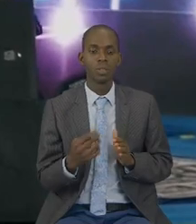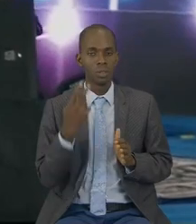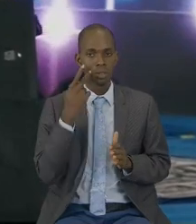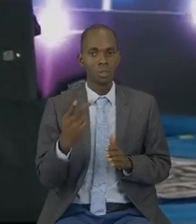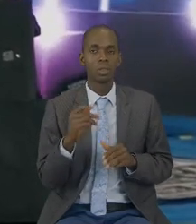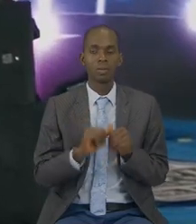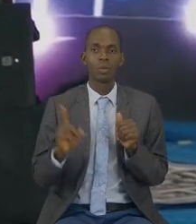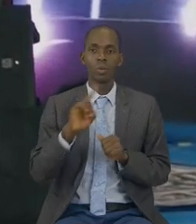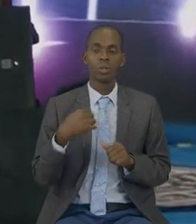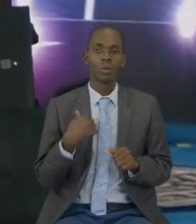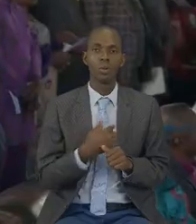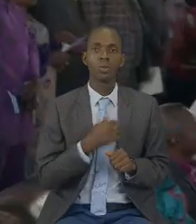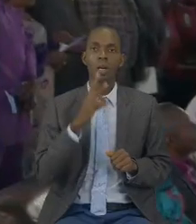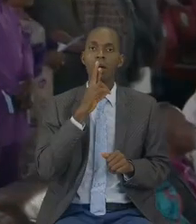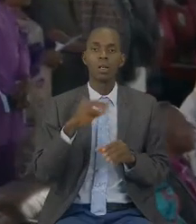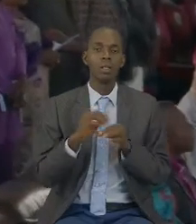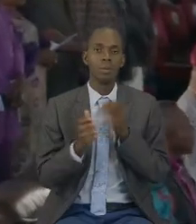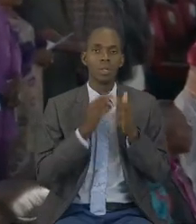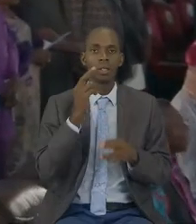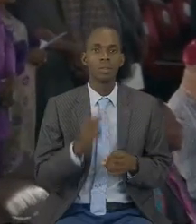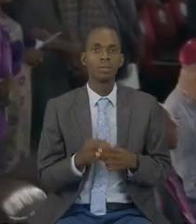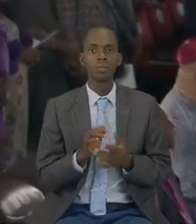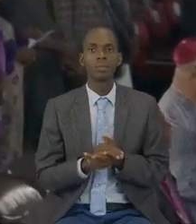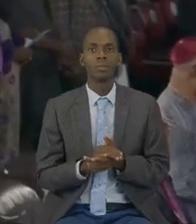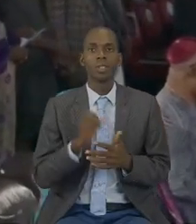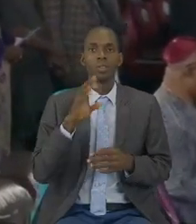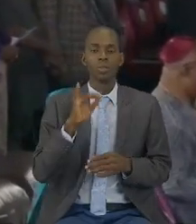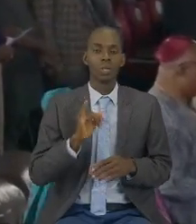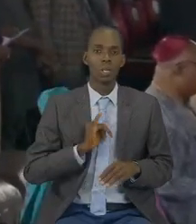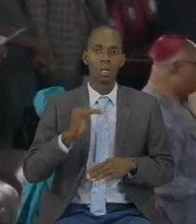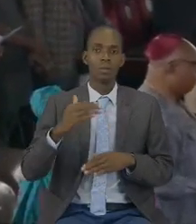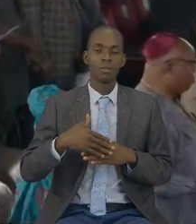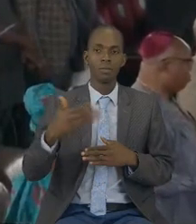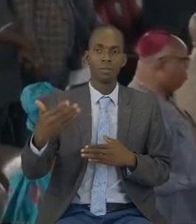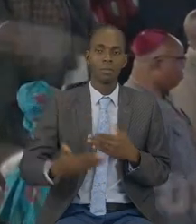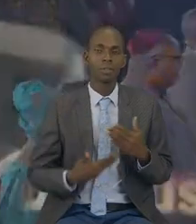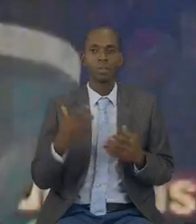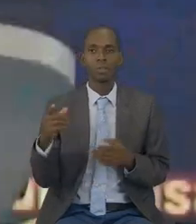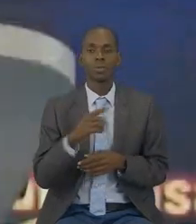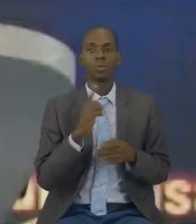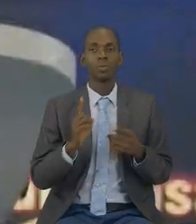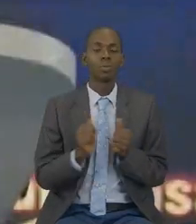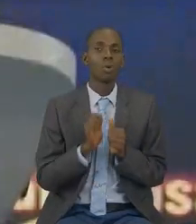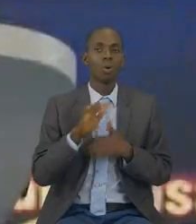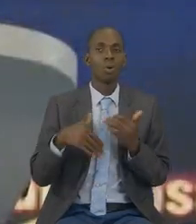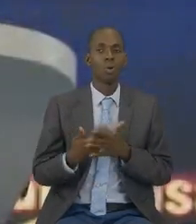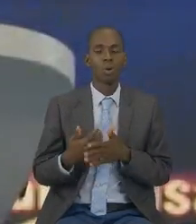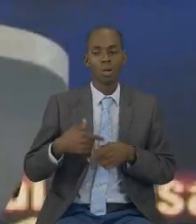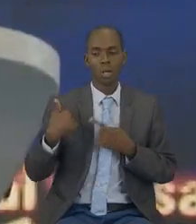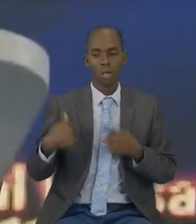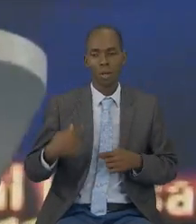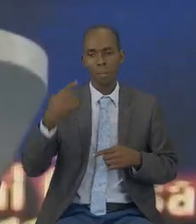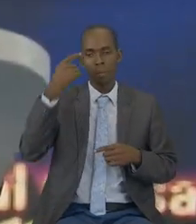are in Jesus' name. Amen. So I invite you with all your heart, all your mind, all your soul, all